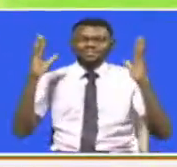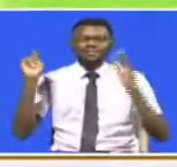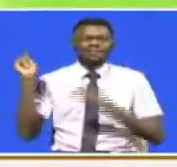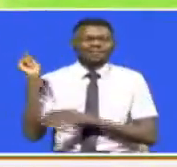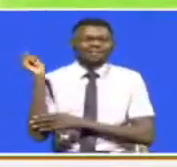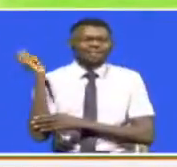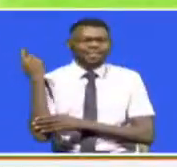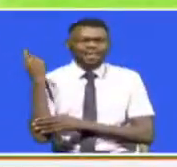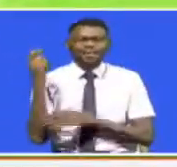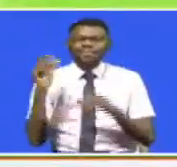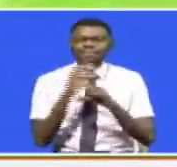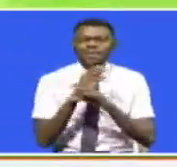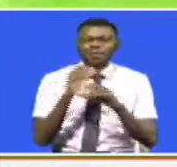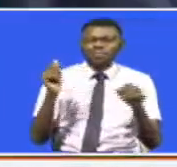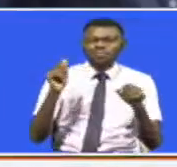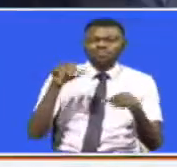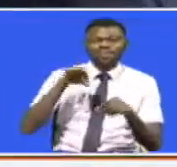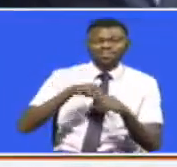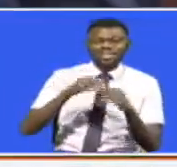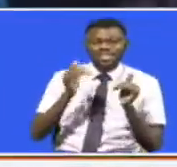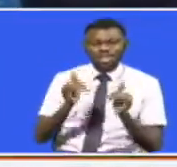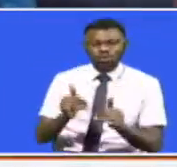William Kipchirchir Samoei Ruto.